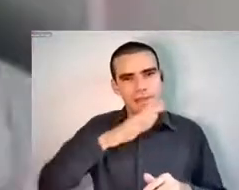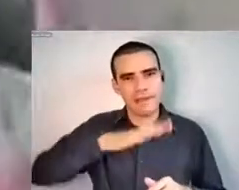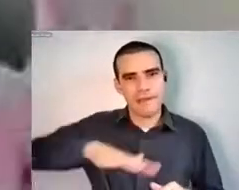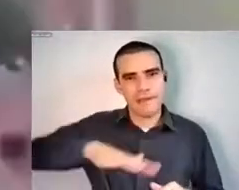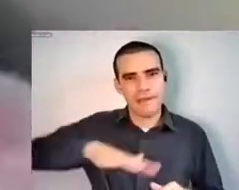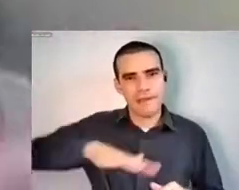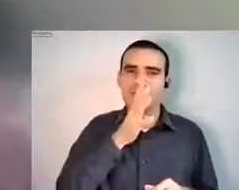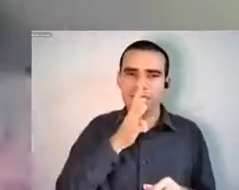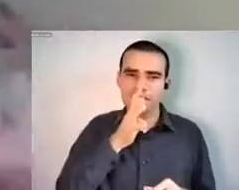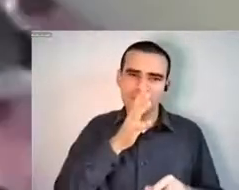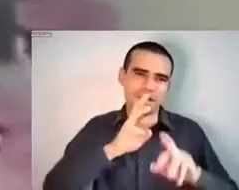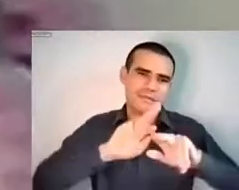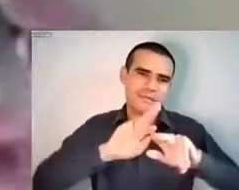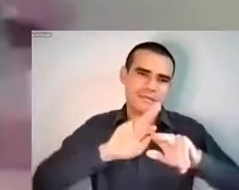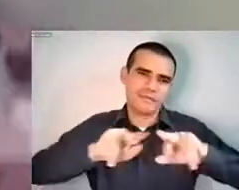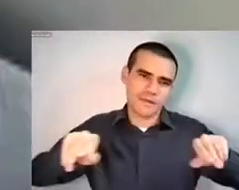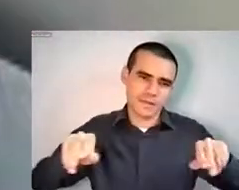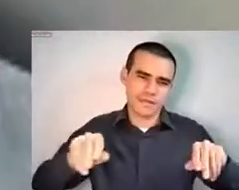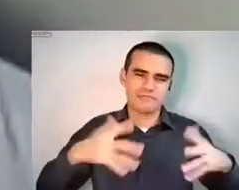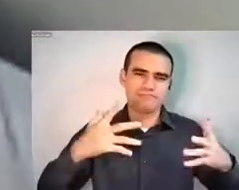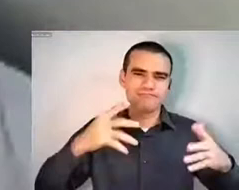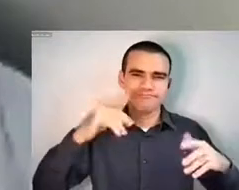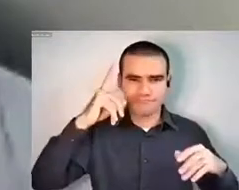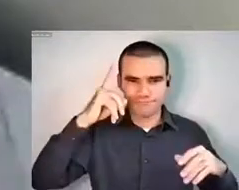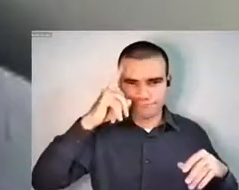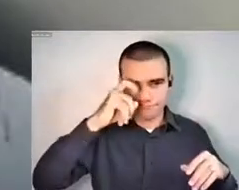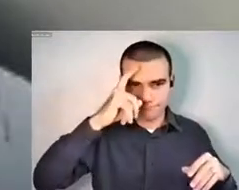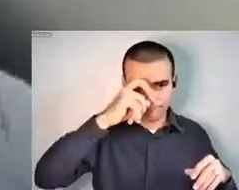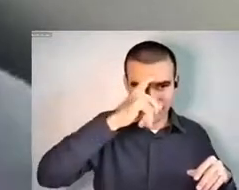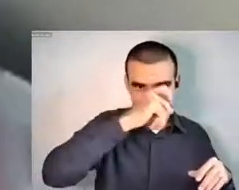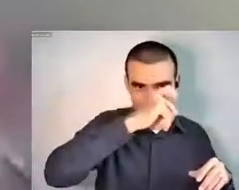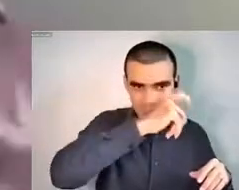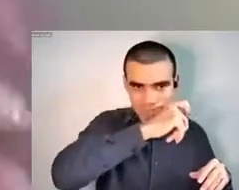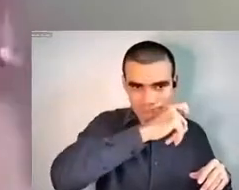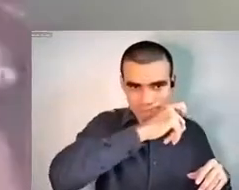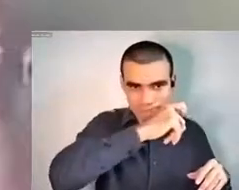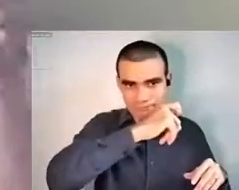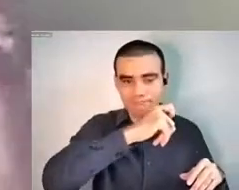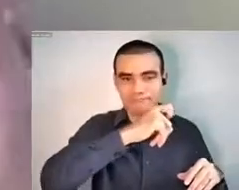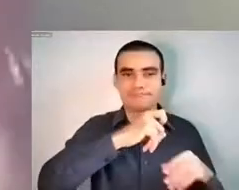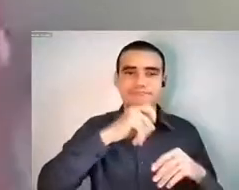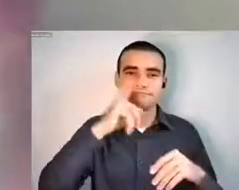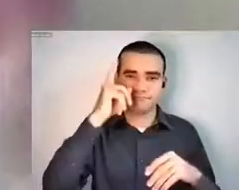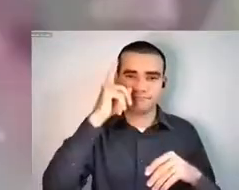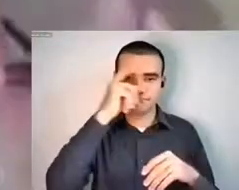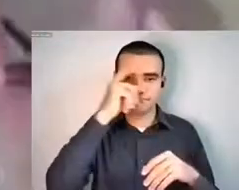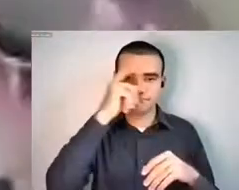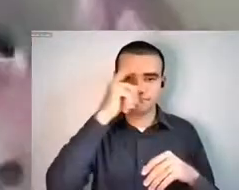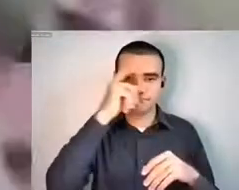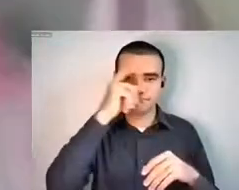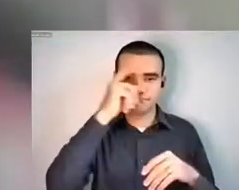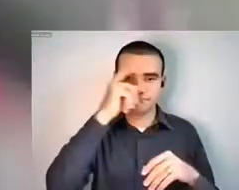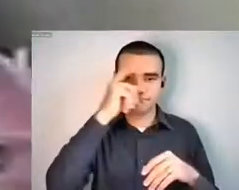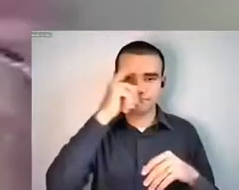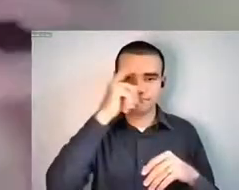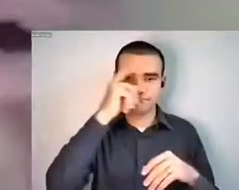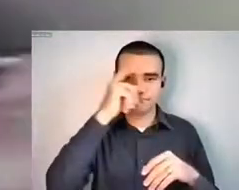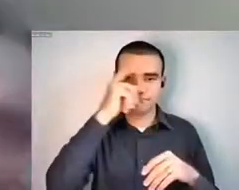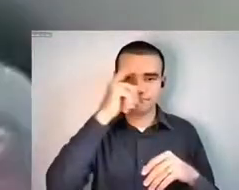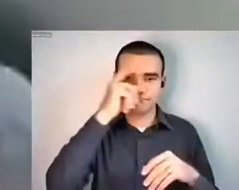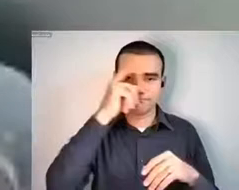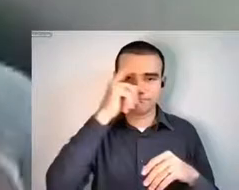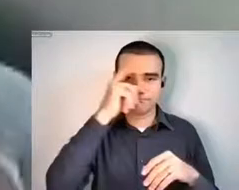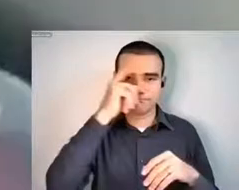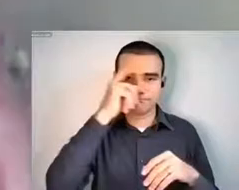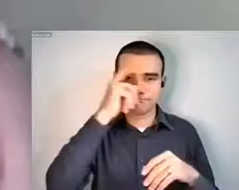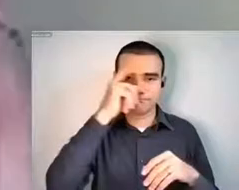you might receive people from all areas of knowledge. What is the main obstacle, the main barriers that you can